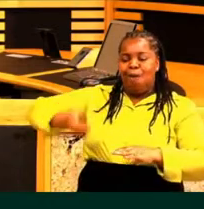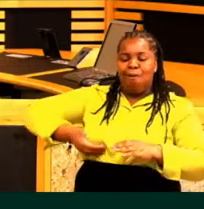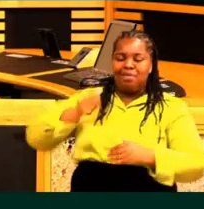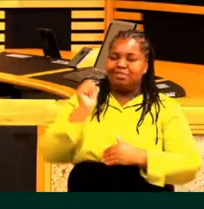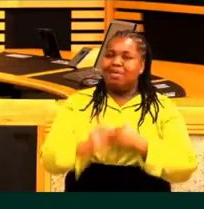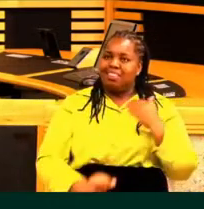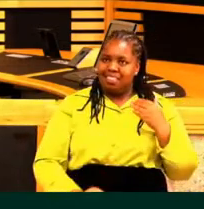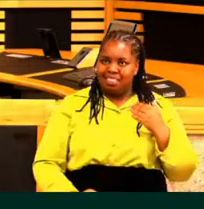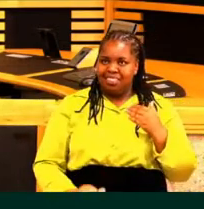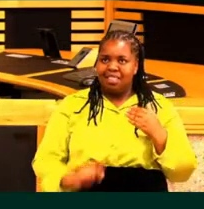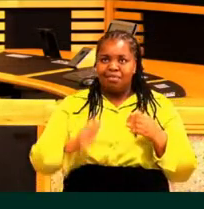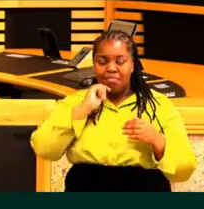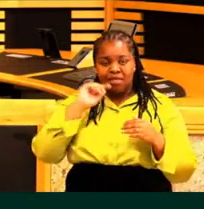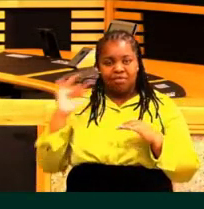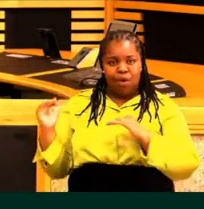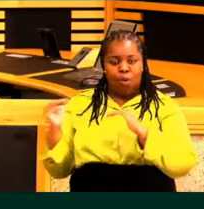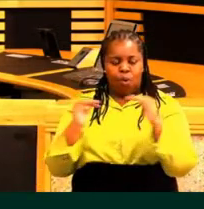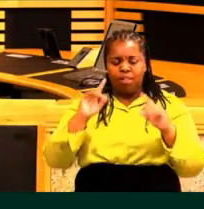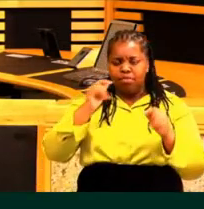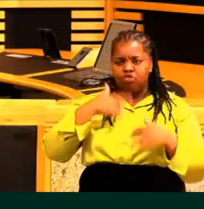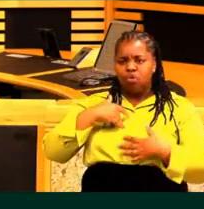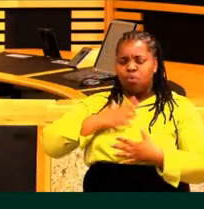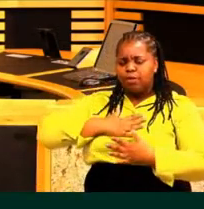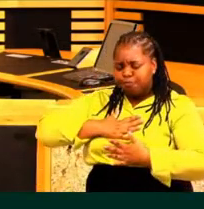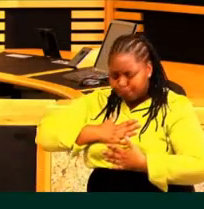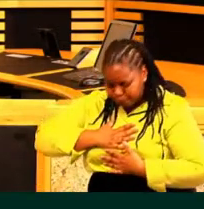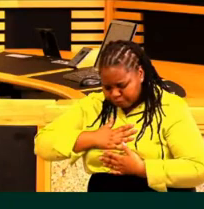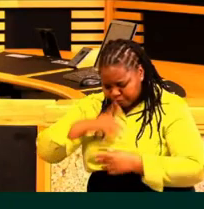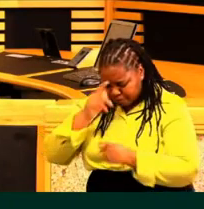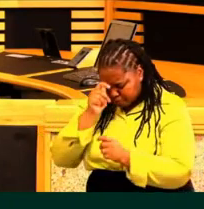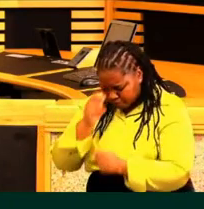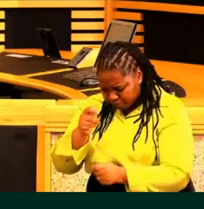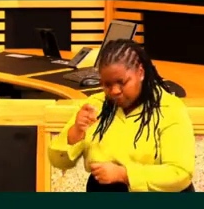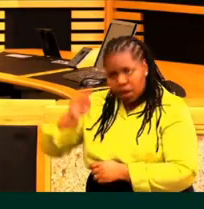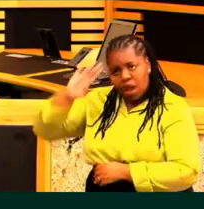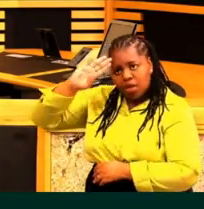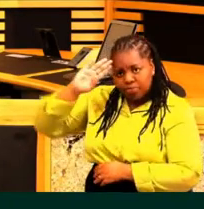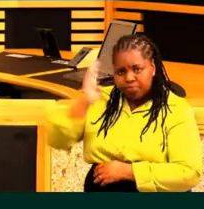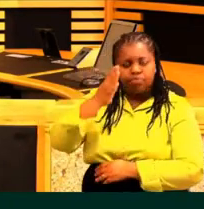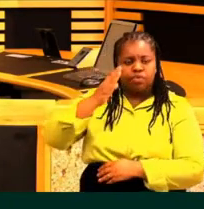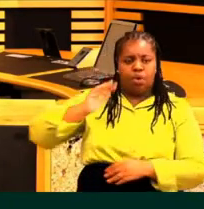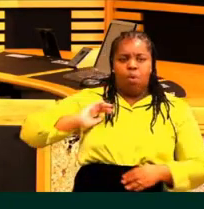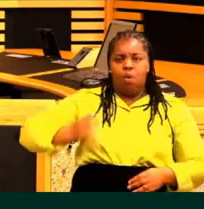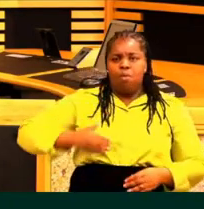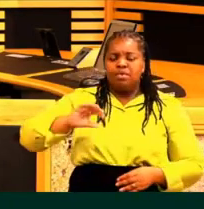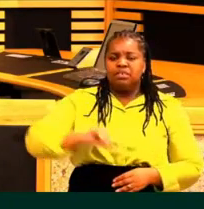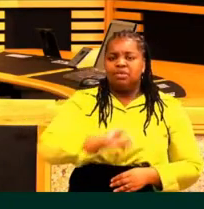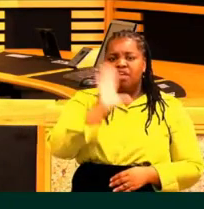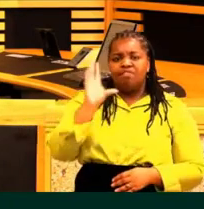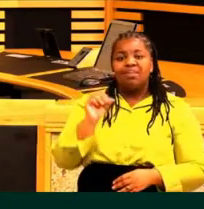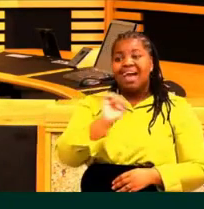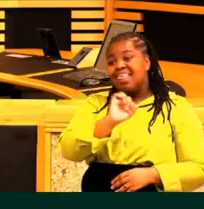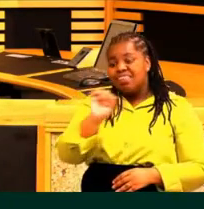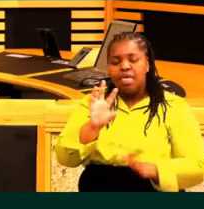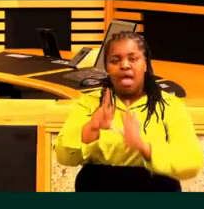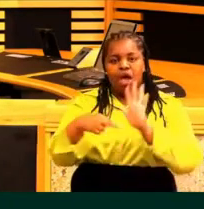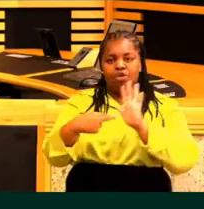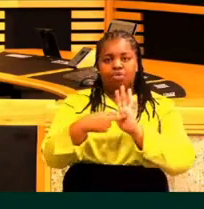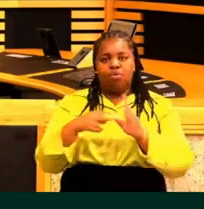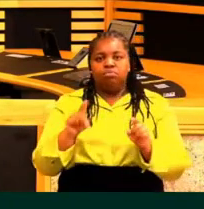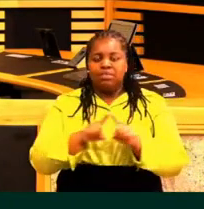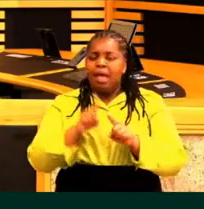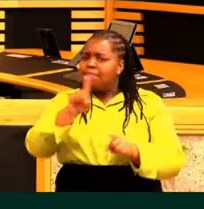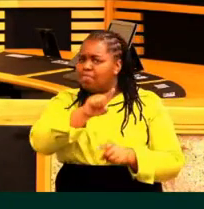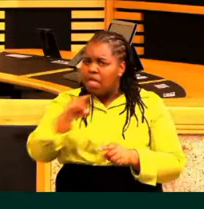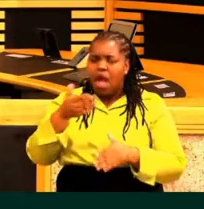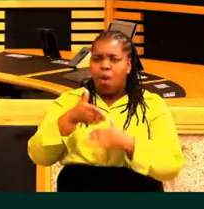we equally need to pay tribute and salute the women of South Africa for their role and their efforts